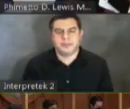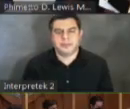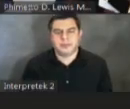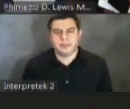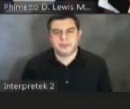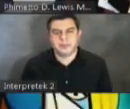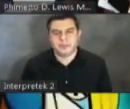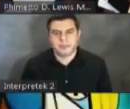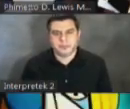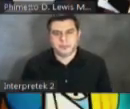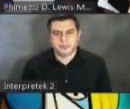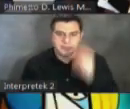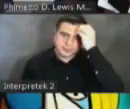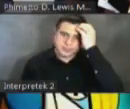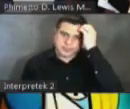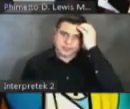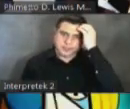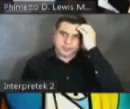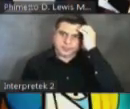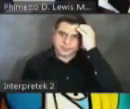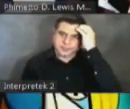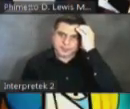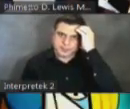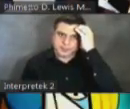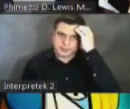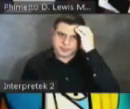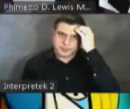Thank you. Come on down, Mr. Shepherd.